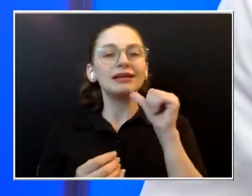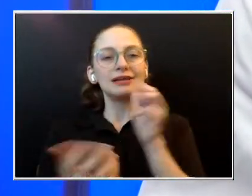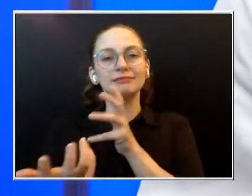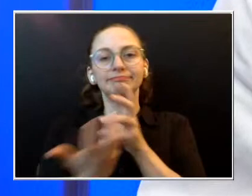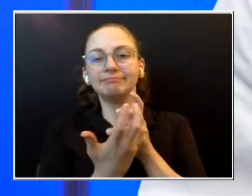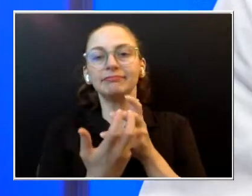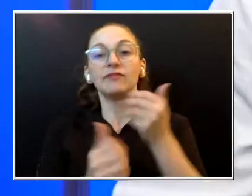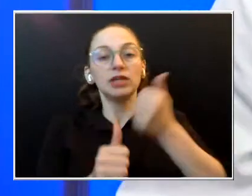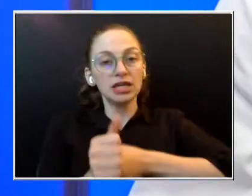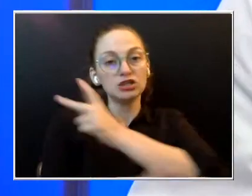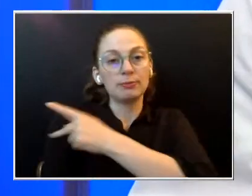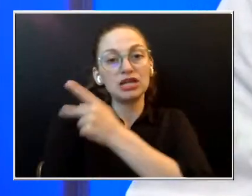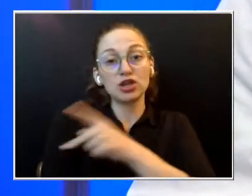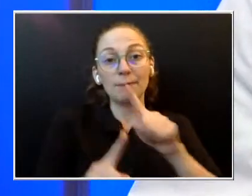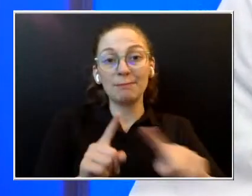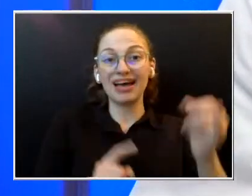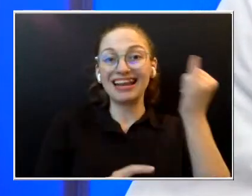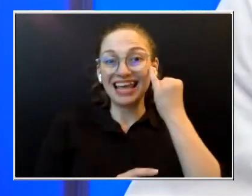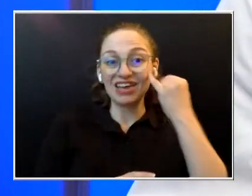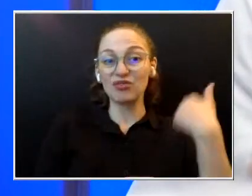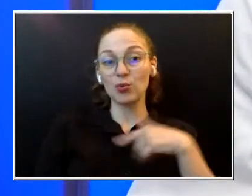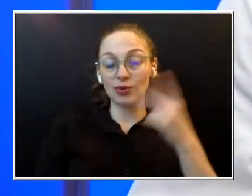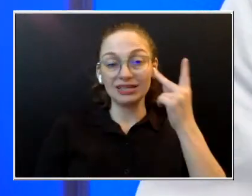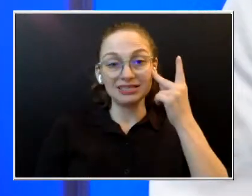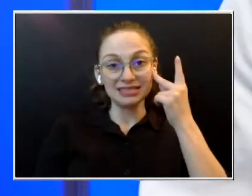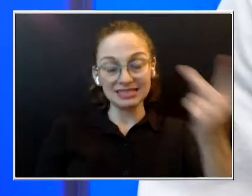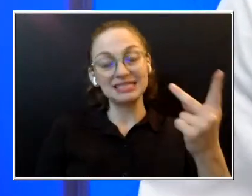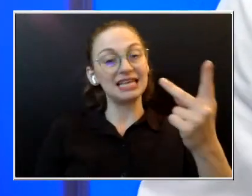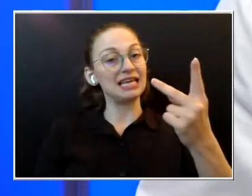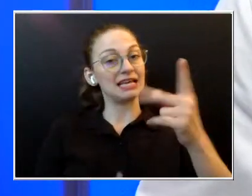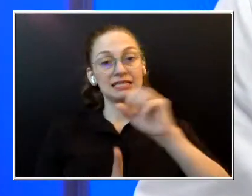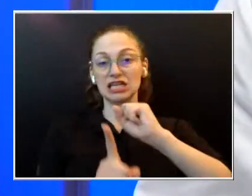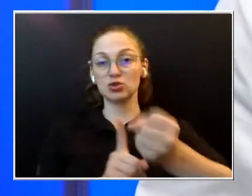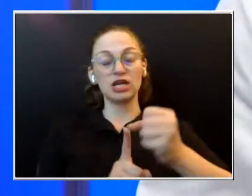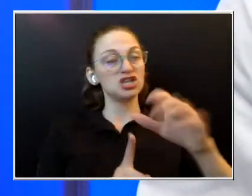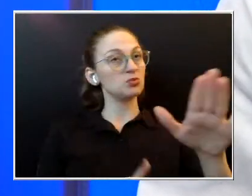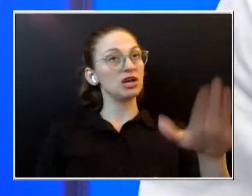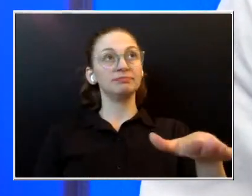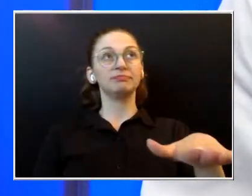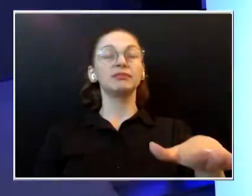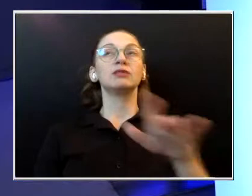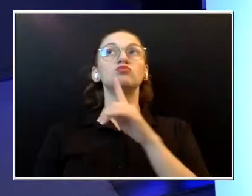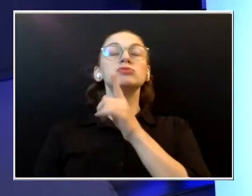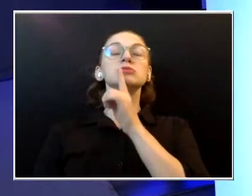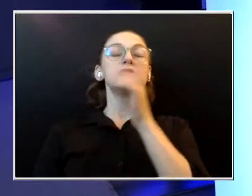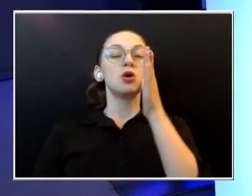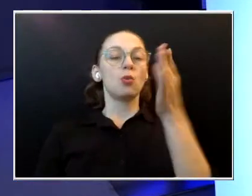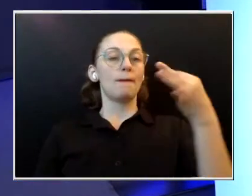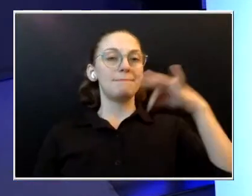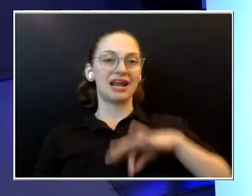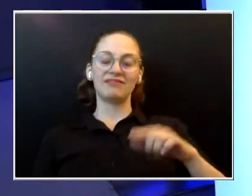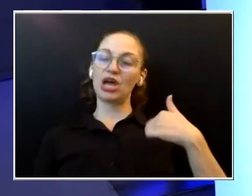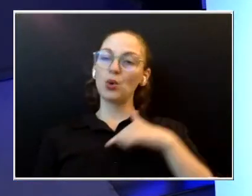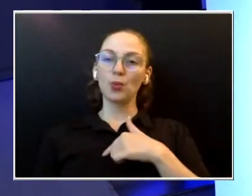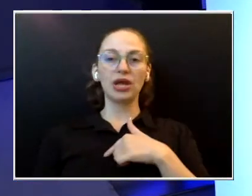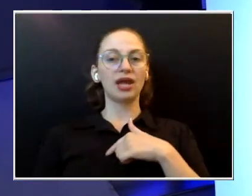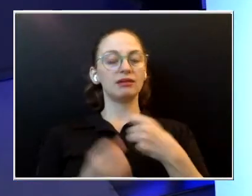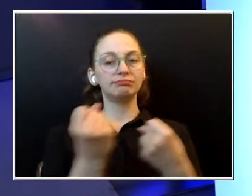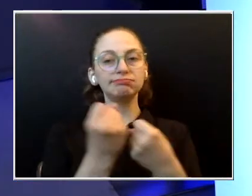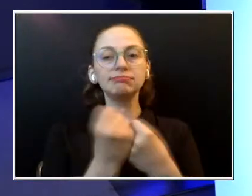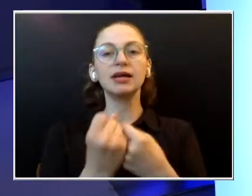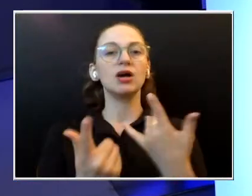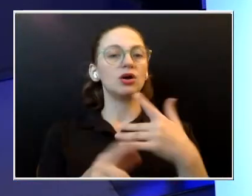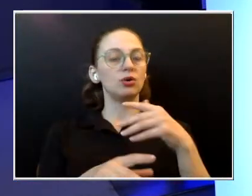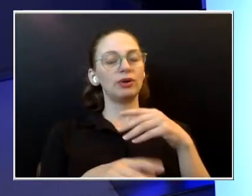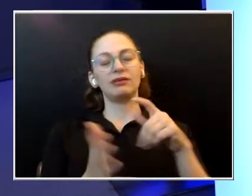benefit, we go to bat for them. We write appeal letters. We fight with insurance companies to try and get that. You call it peer-to-peer. Yeah, we all get that. That's such a pleasure, isn't